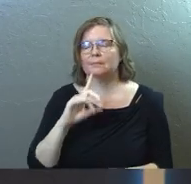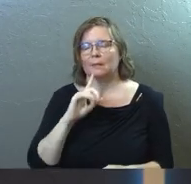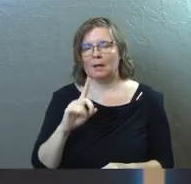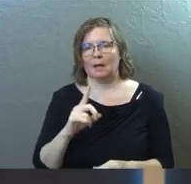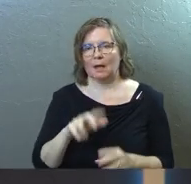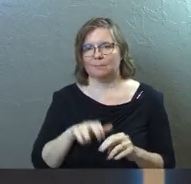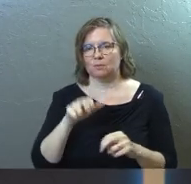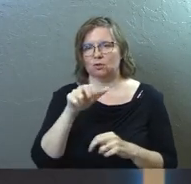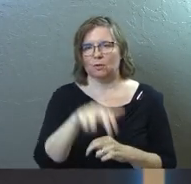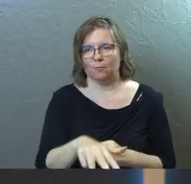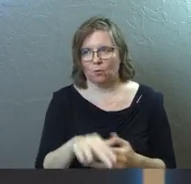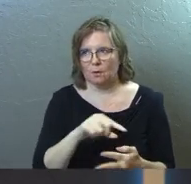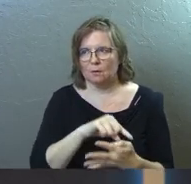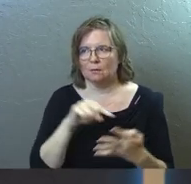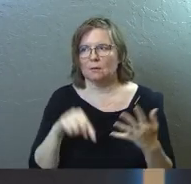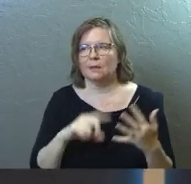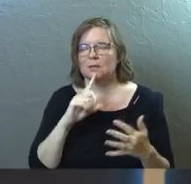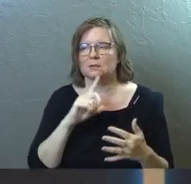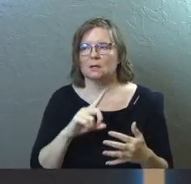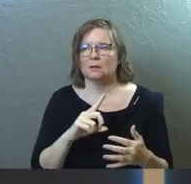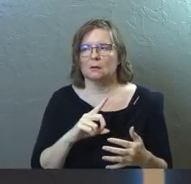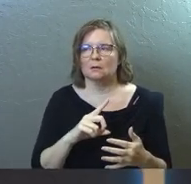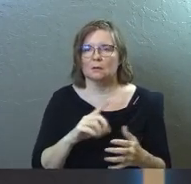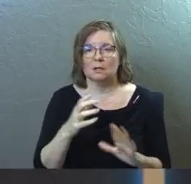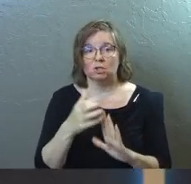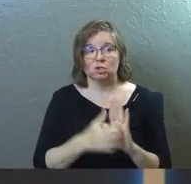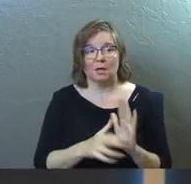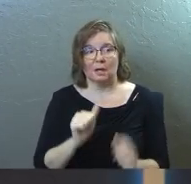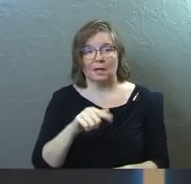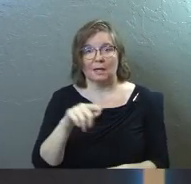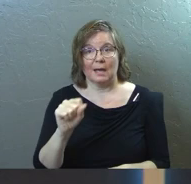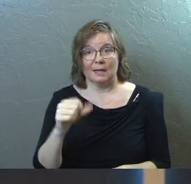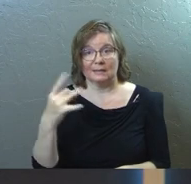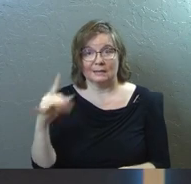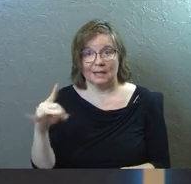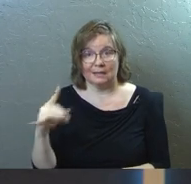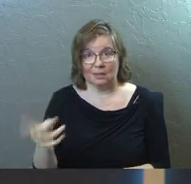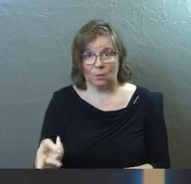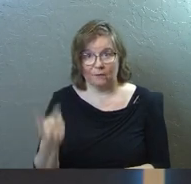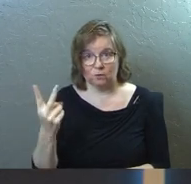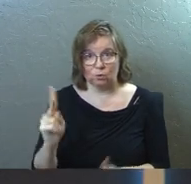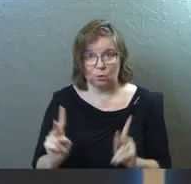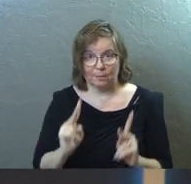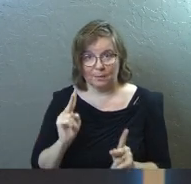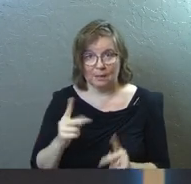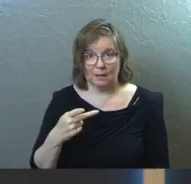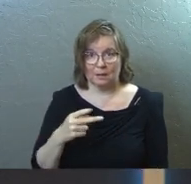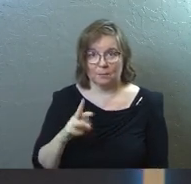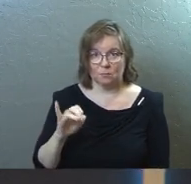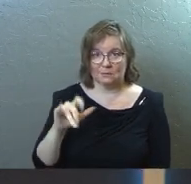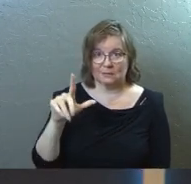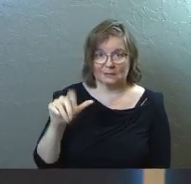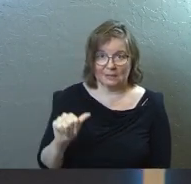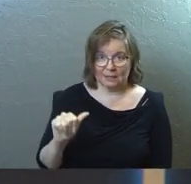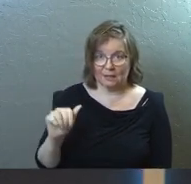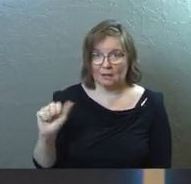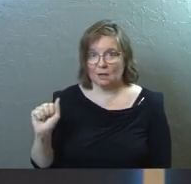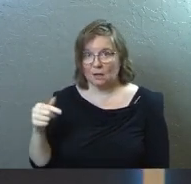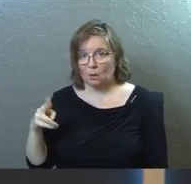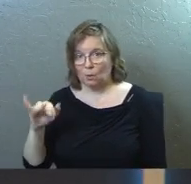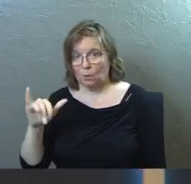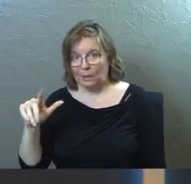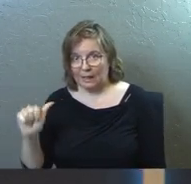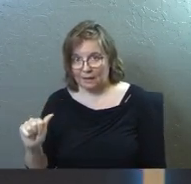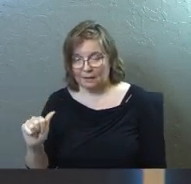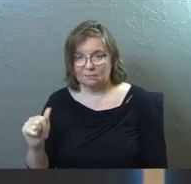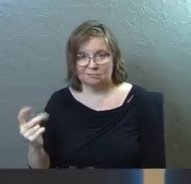I'm jumping forward, I'm breaking the rules, but there's a chapter, Acts 18. We've got two people, Priscilla and Aquila, and they're these